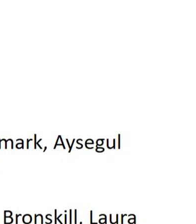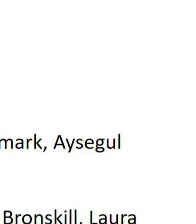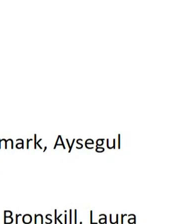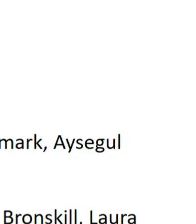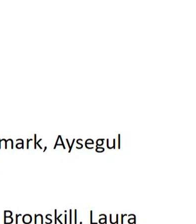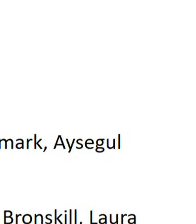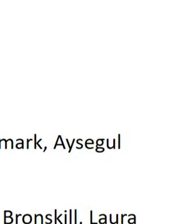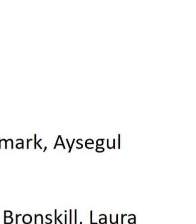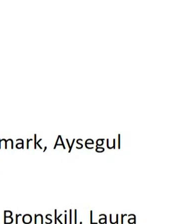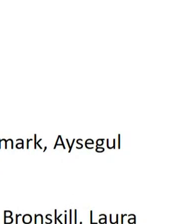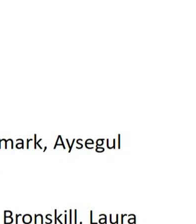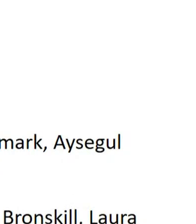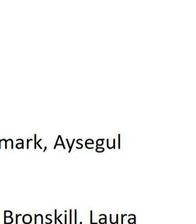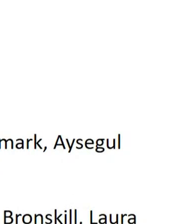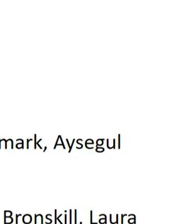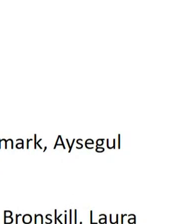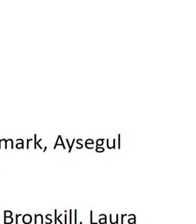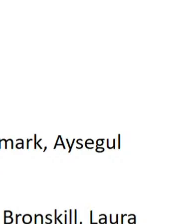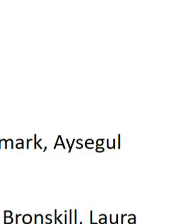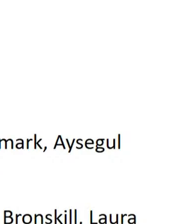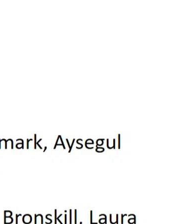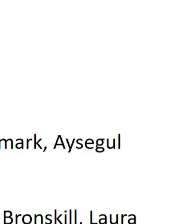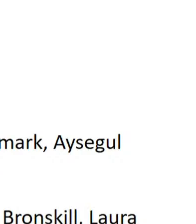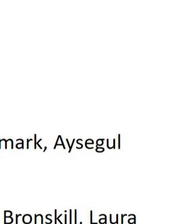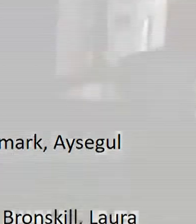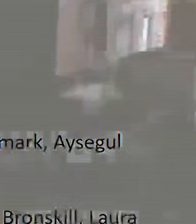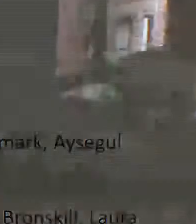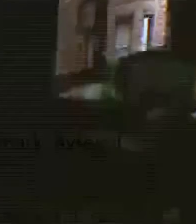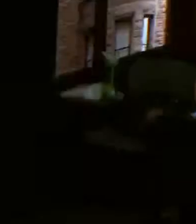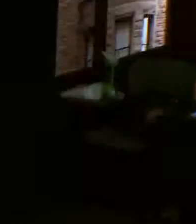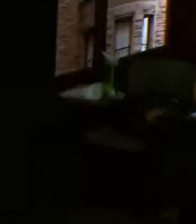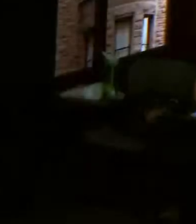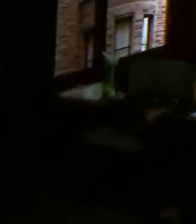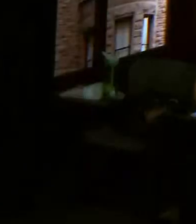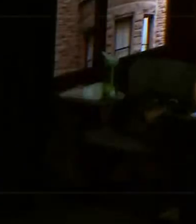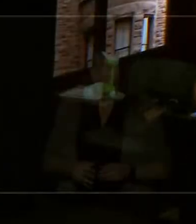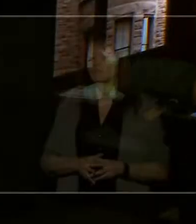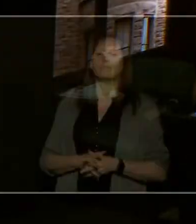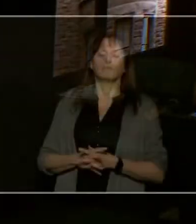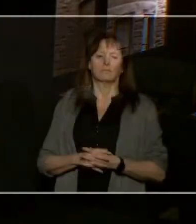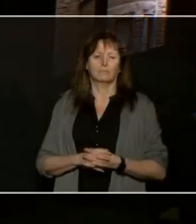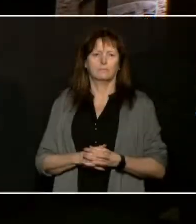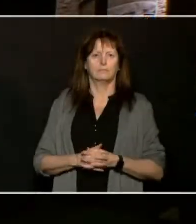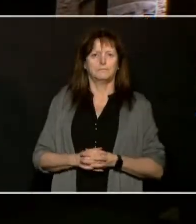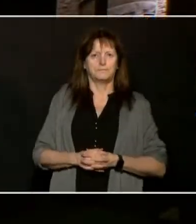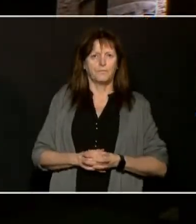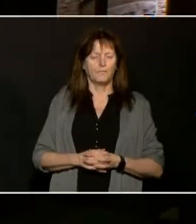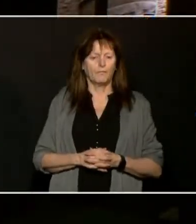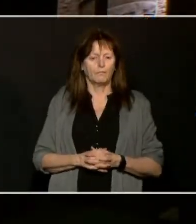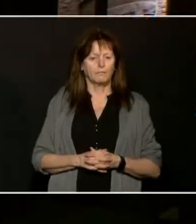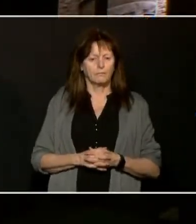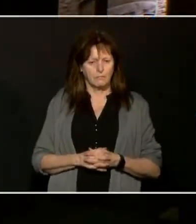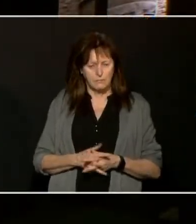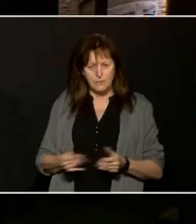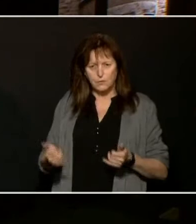to this week's briefing. And I'll stop there and turn it back over to Dr. Williams. Dr. Williams?